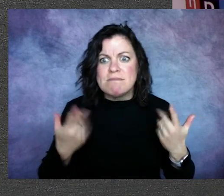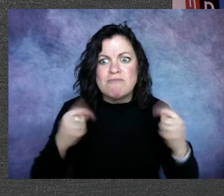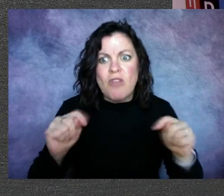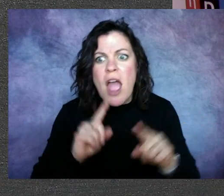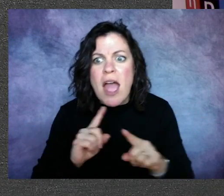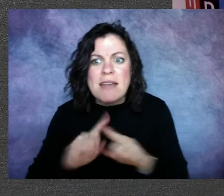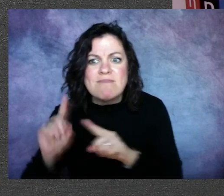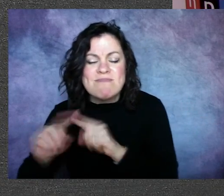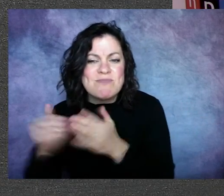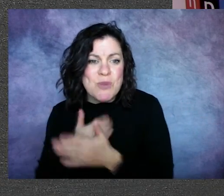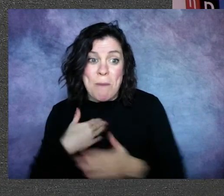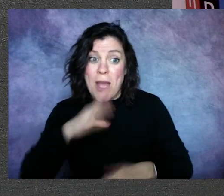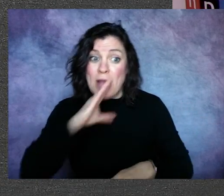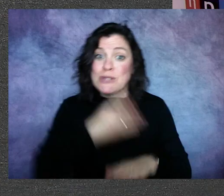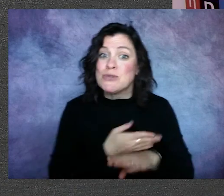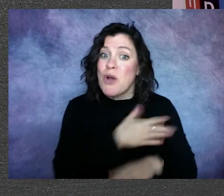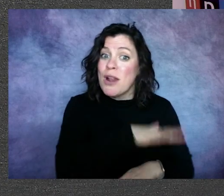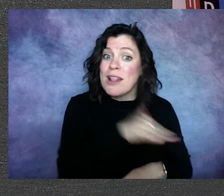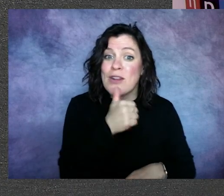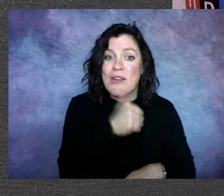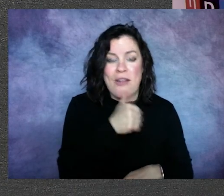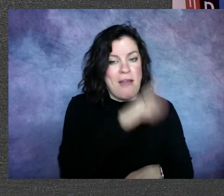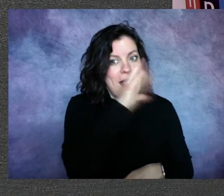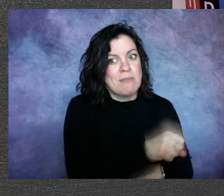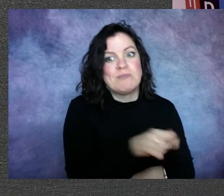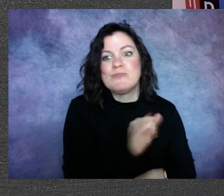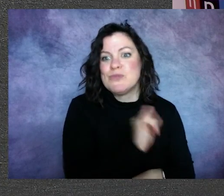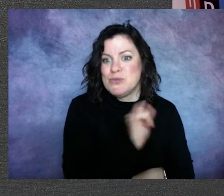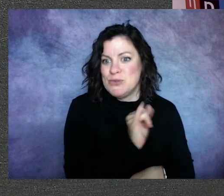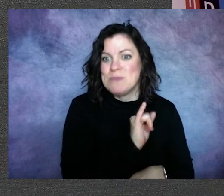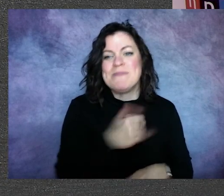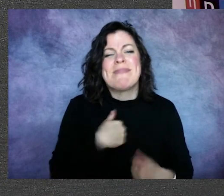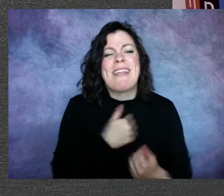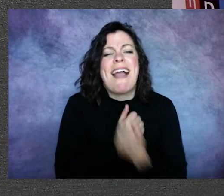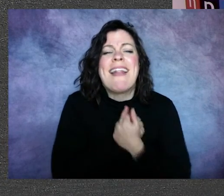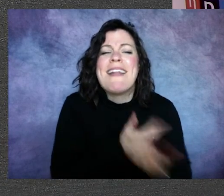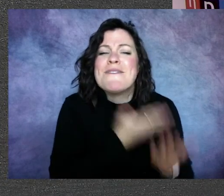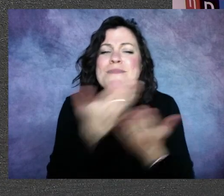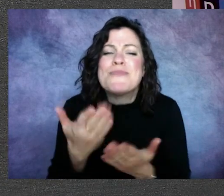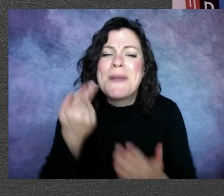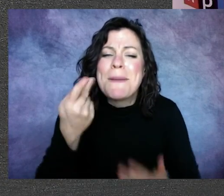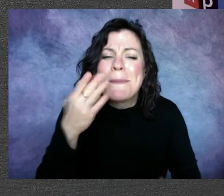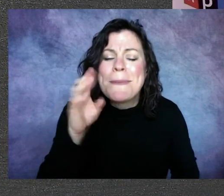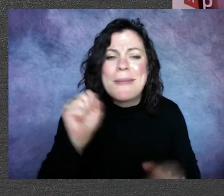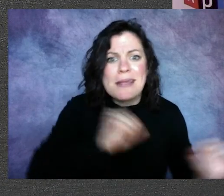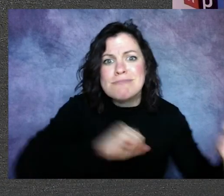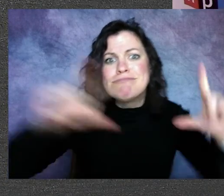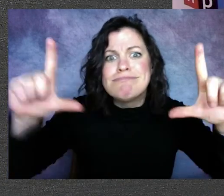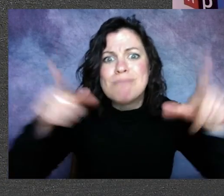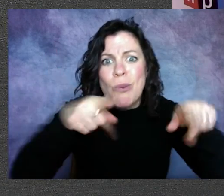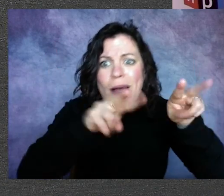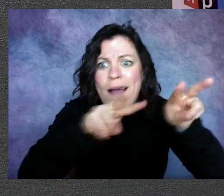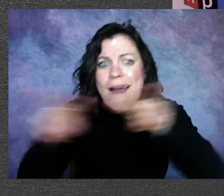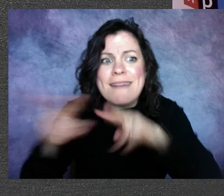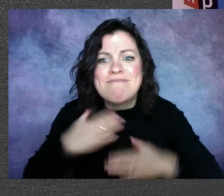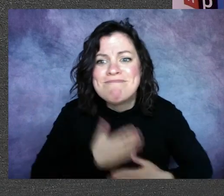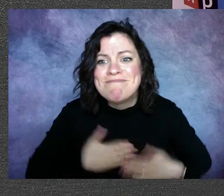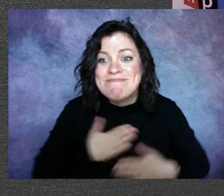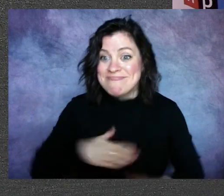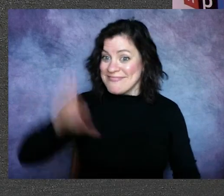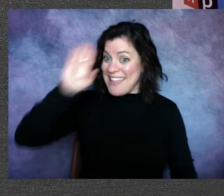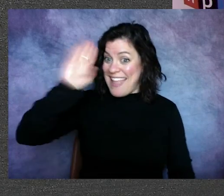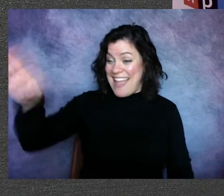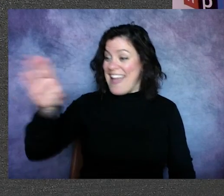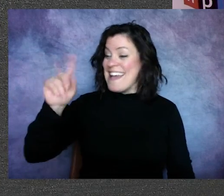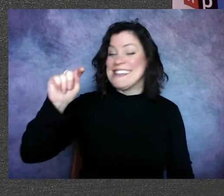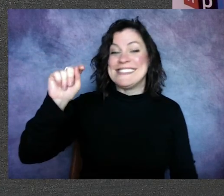when she was a little girl. I love bringing PBS Kids friends to you. Hi, my name's Tanae, and I